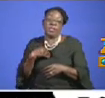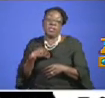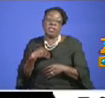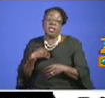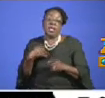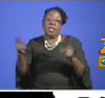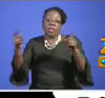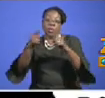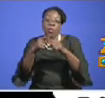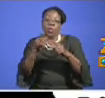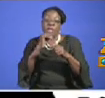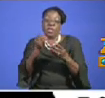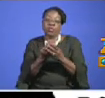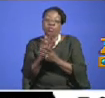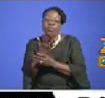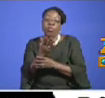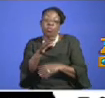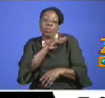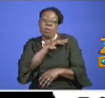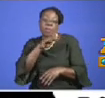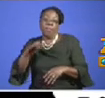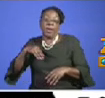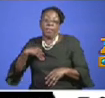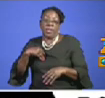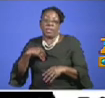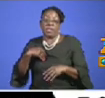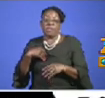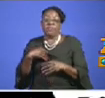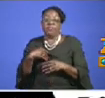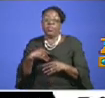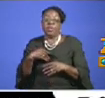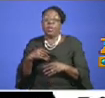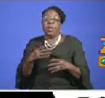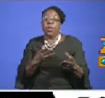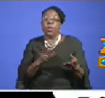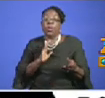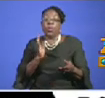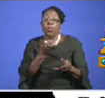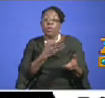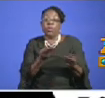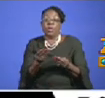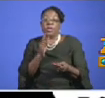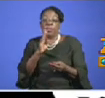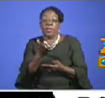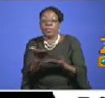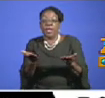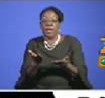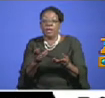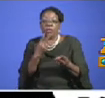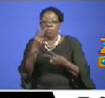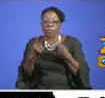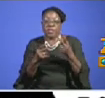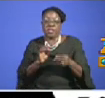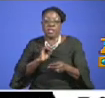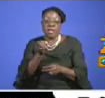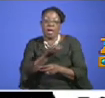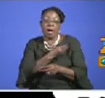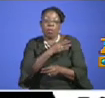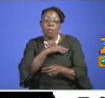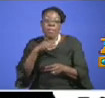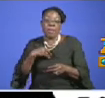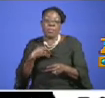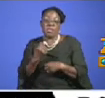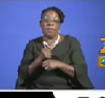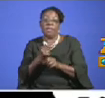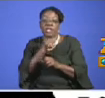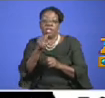and have more of a presence. We want to be there to visit our members to see that everything is okay. So that's